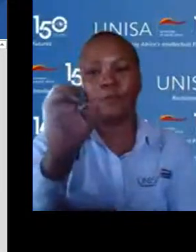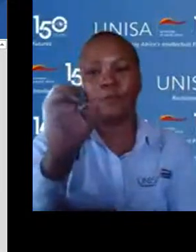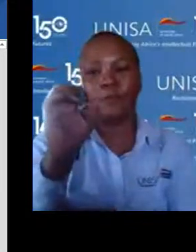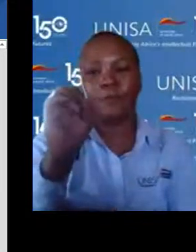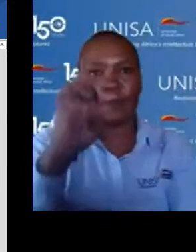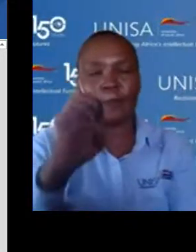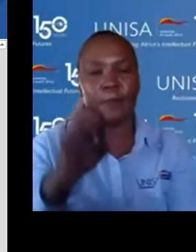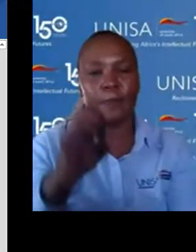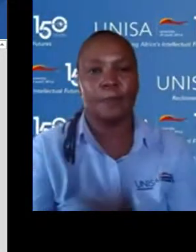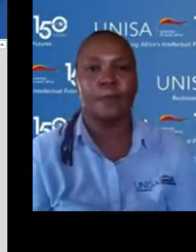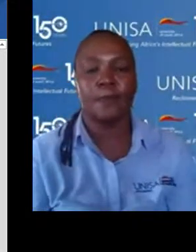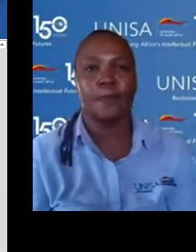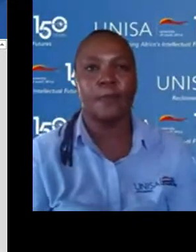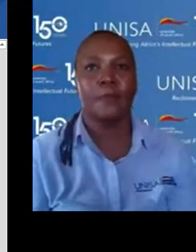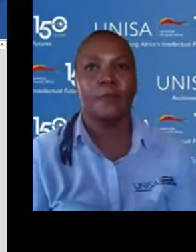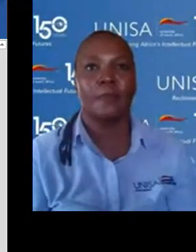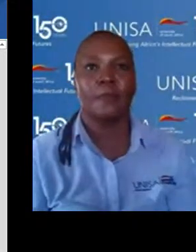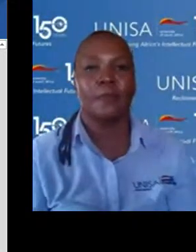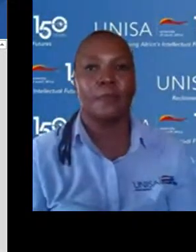Colleagues,